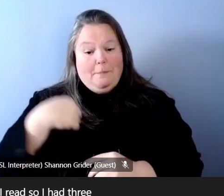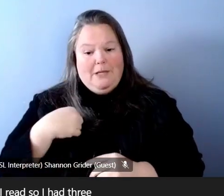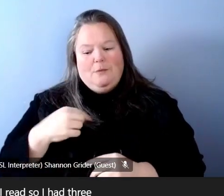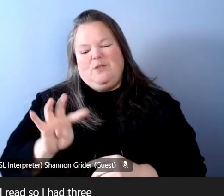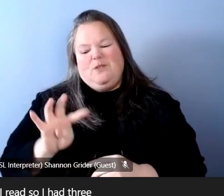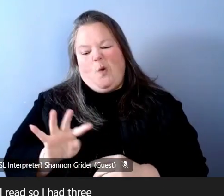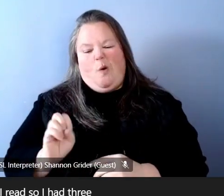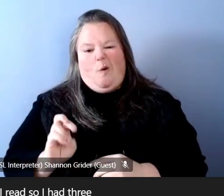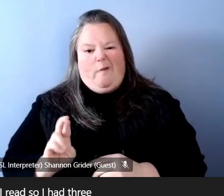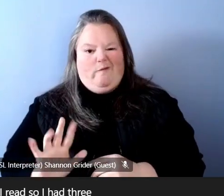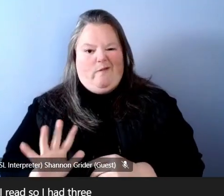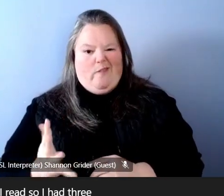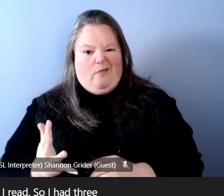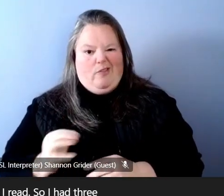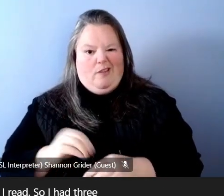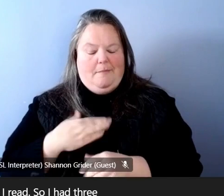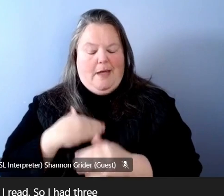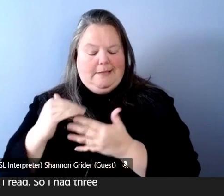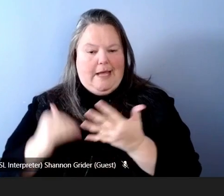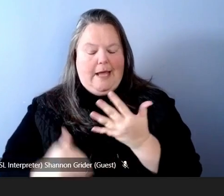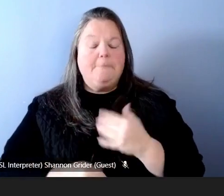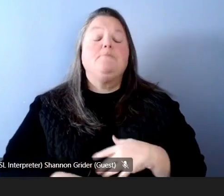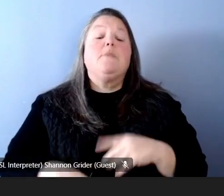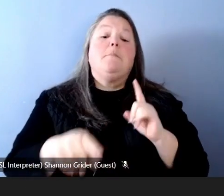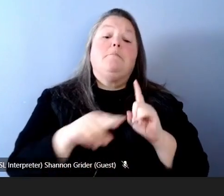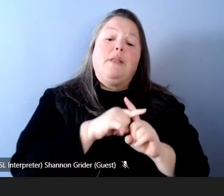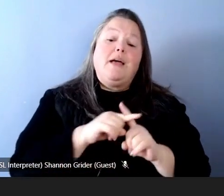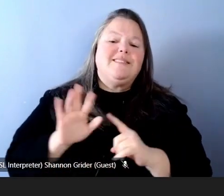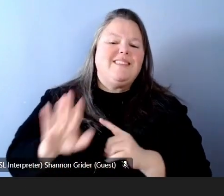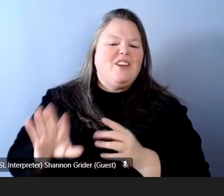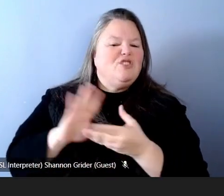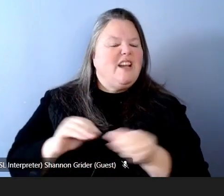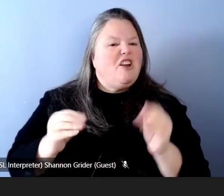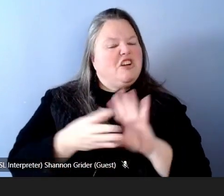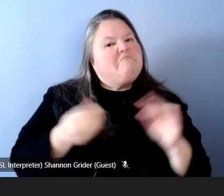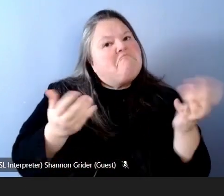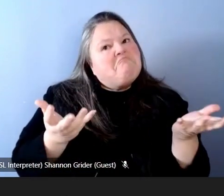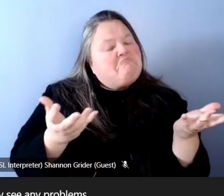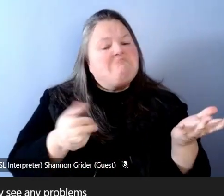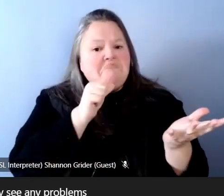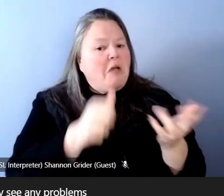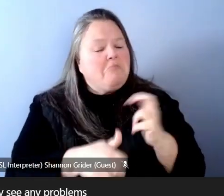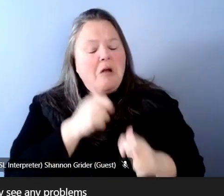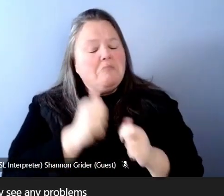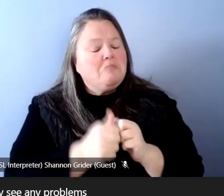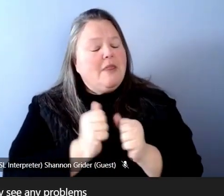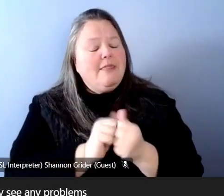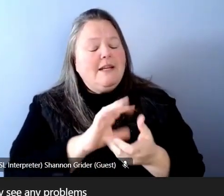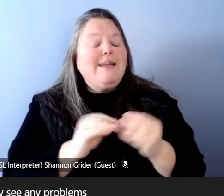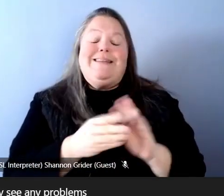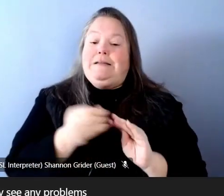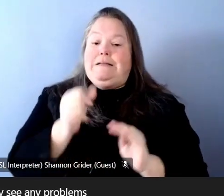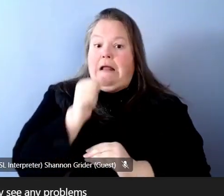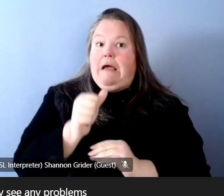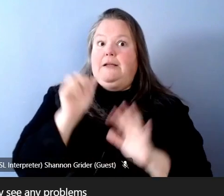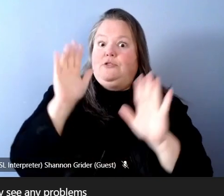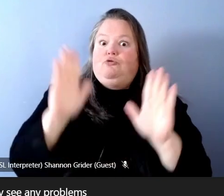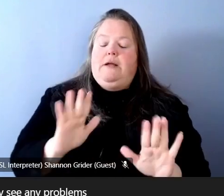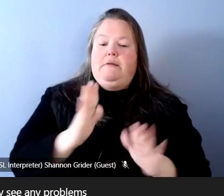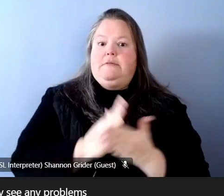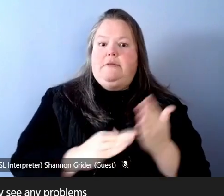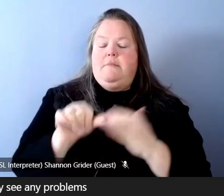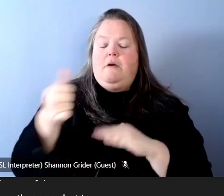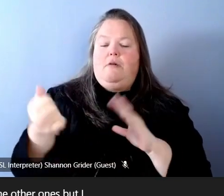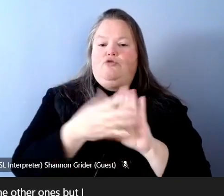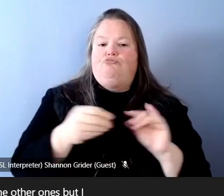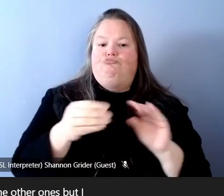stack. And their narrative, I didn't really see any problems with it. It wasn't as great as some of the other ones, but I definitely think they